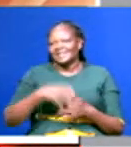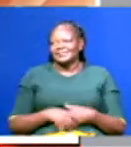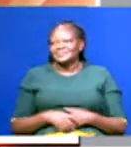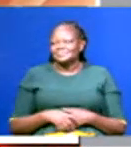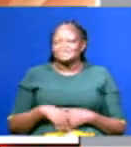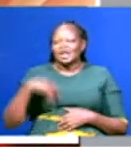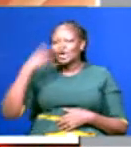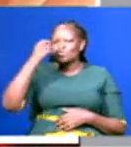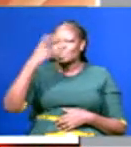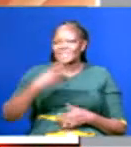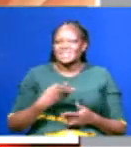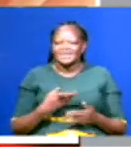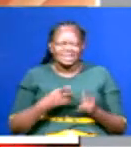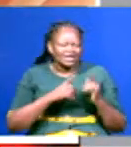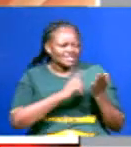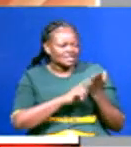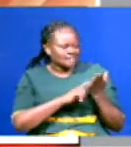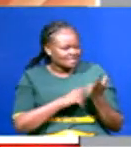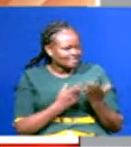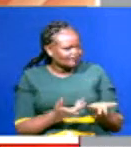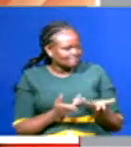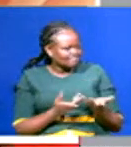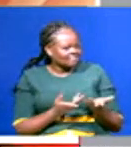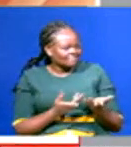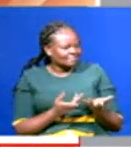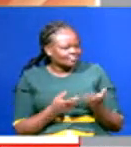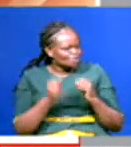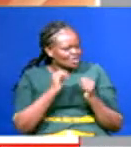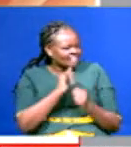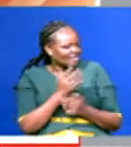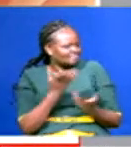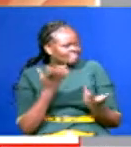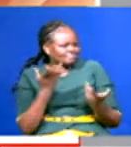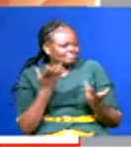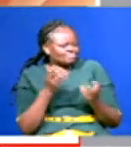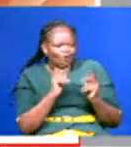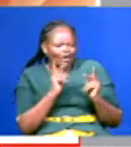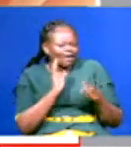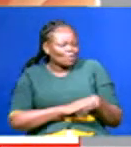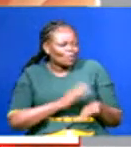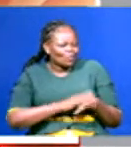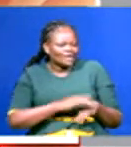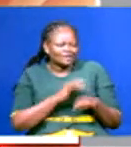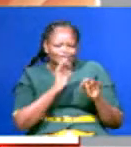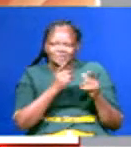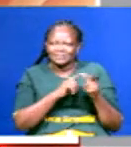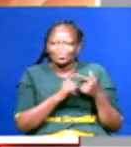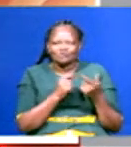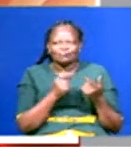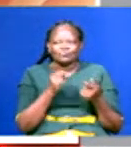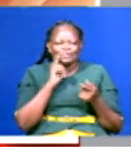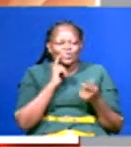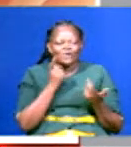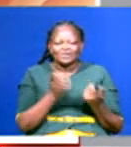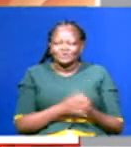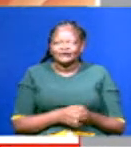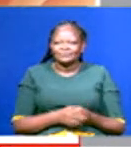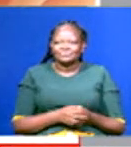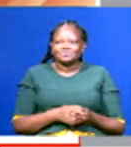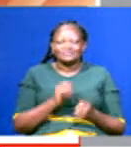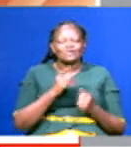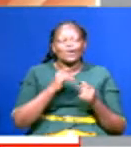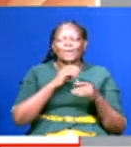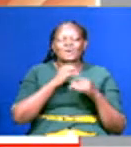Sorry, did we just discuss strategy on air? But anyway, that's good. I think that's good. So we are not on air tomorrow. So on behalf of the entire